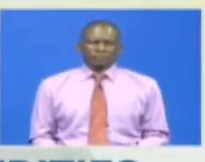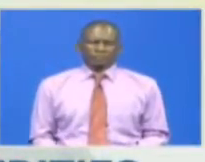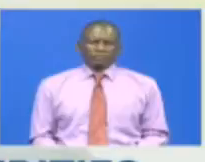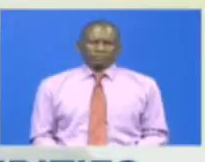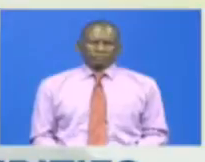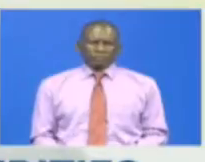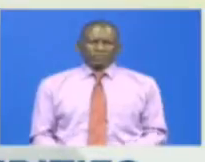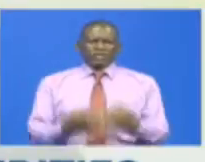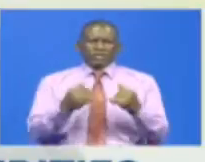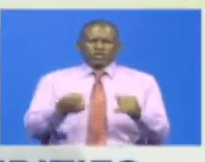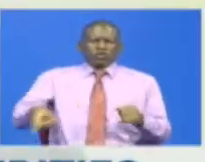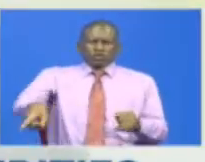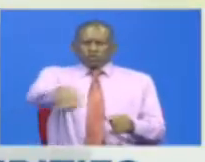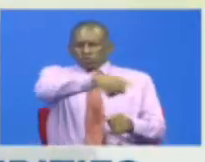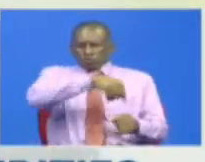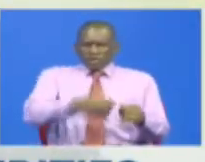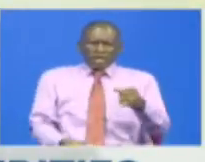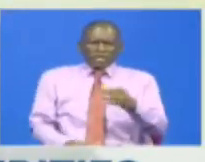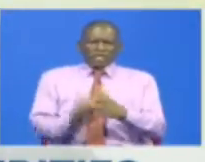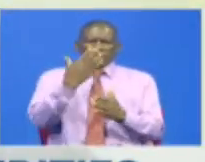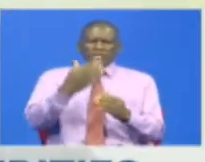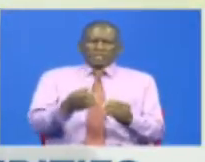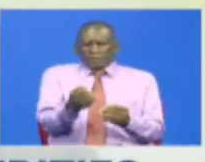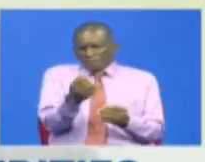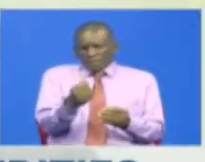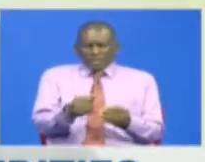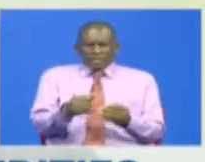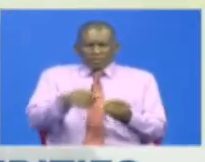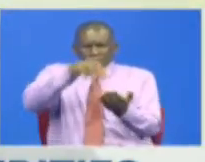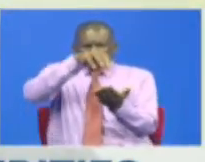We are launching an equities platform at the moment.